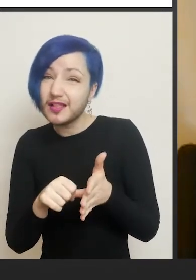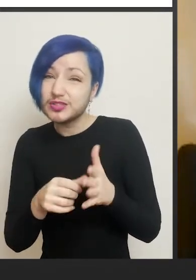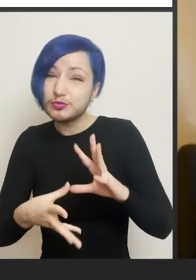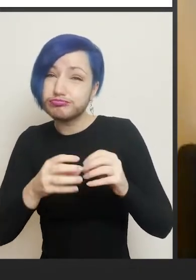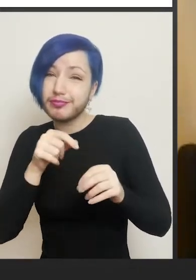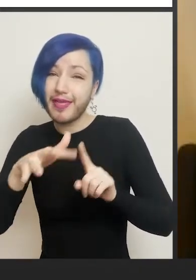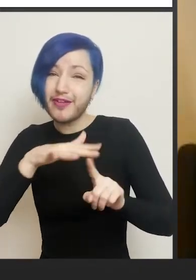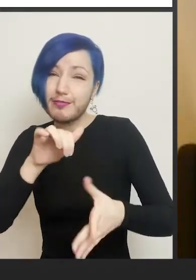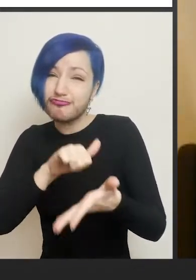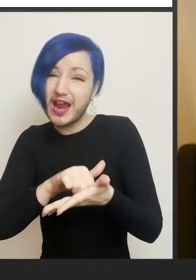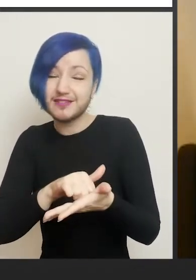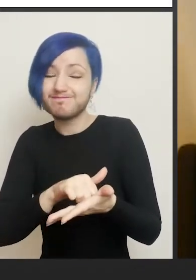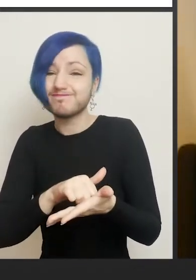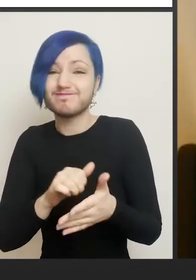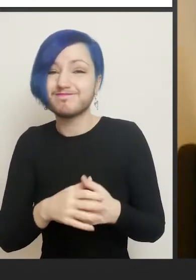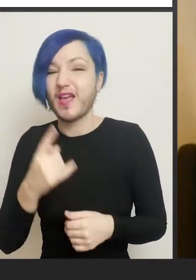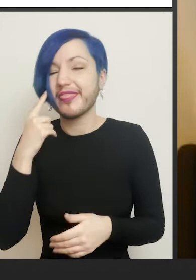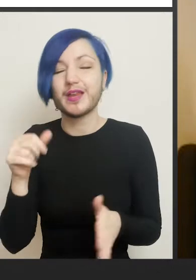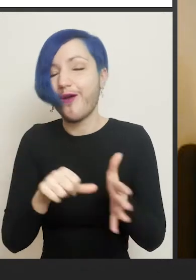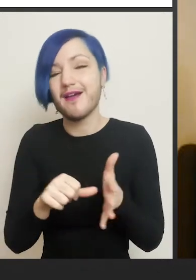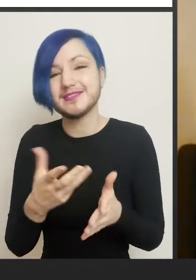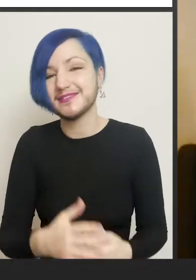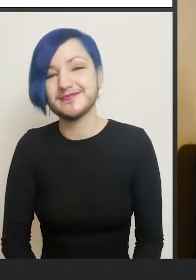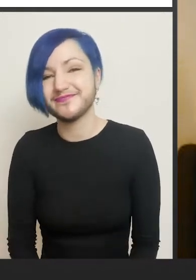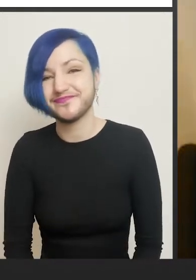hard to get it right. Um,